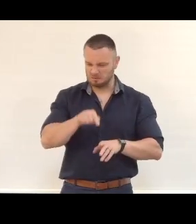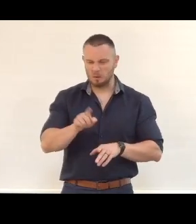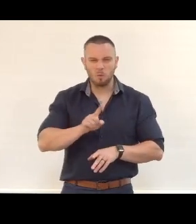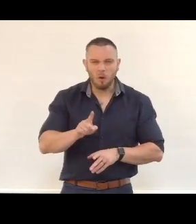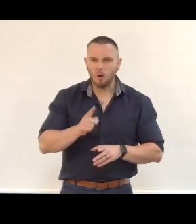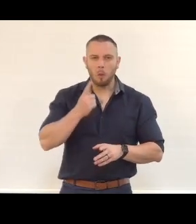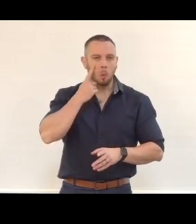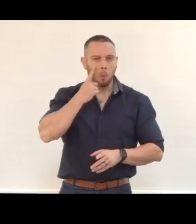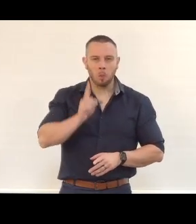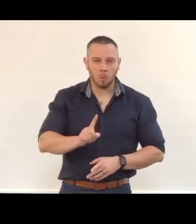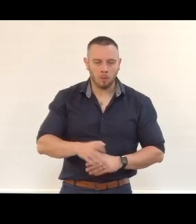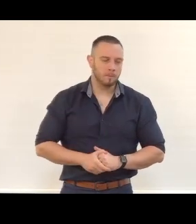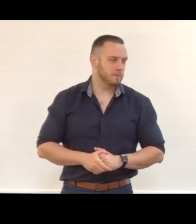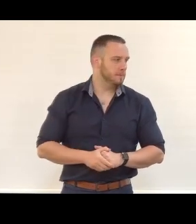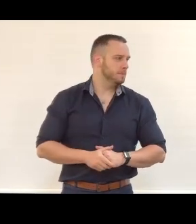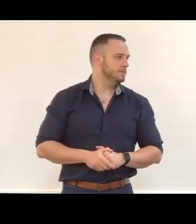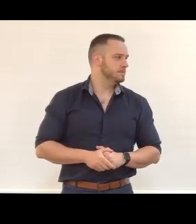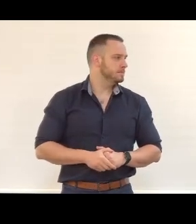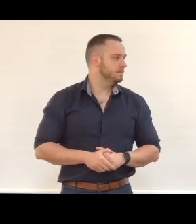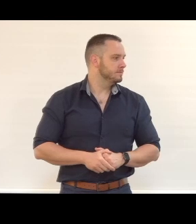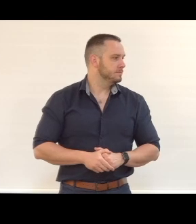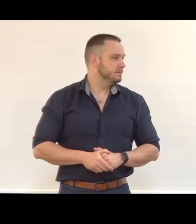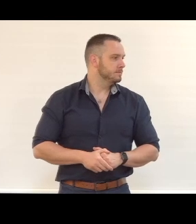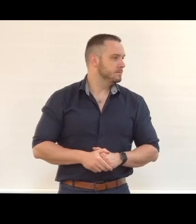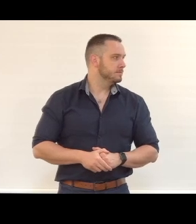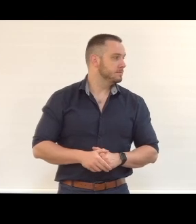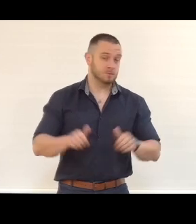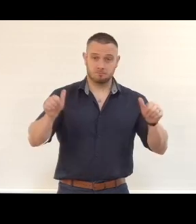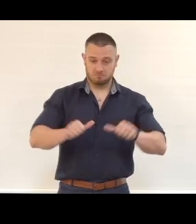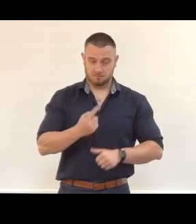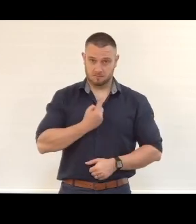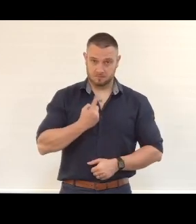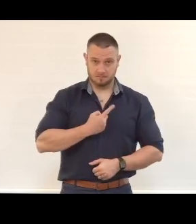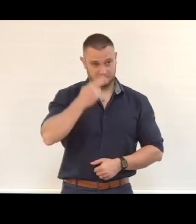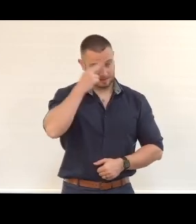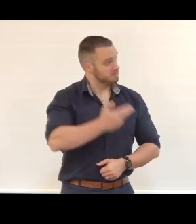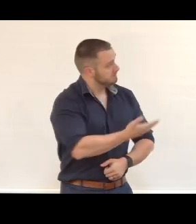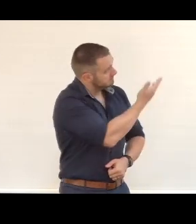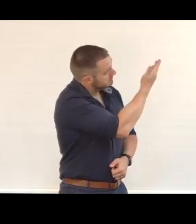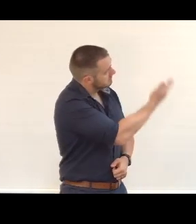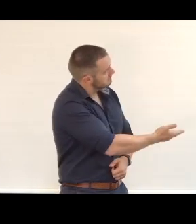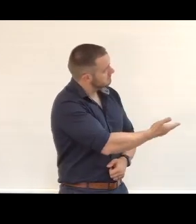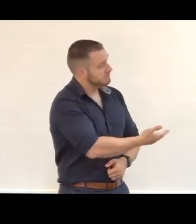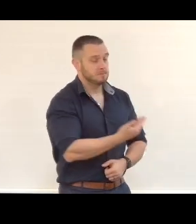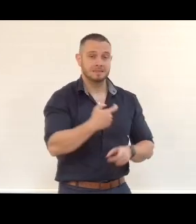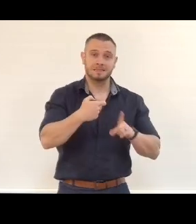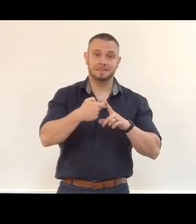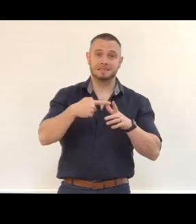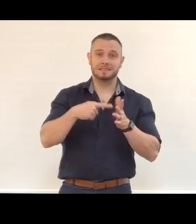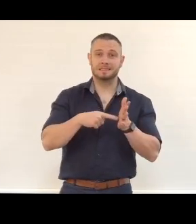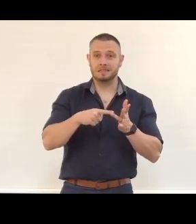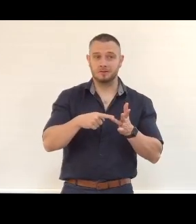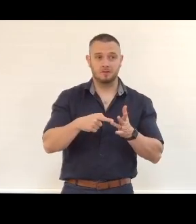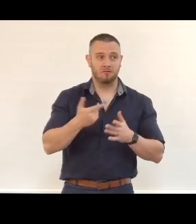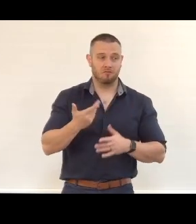looks like. So just very briefly, who am I? So my name is Kato Claeys. I'm from Belgium, Europe,